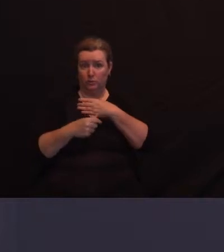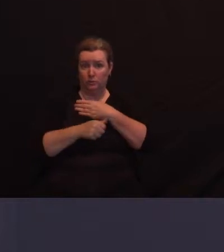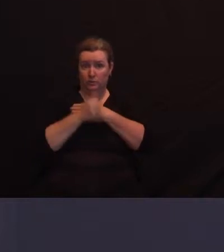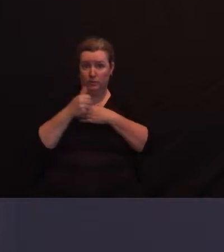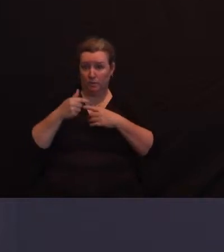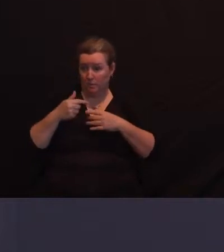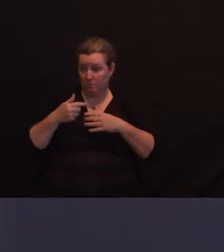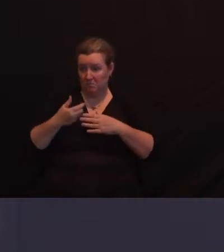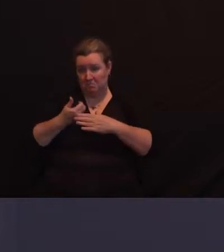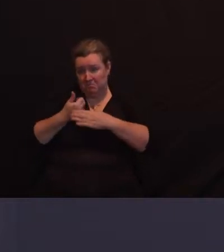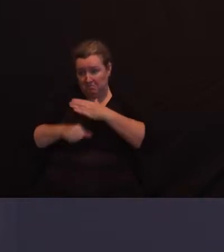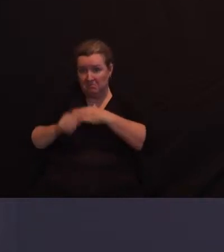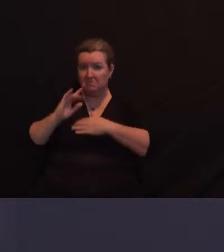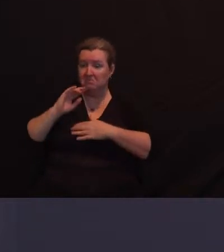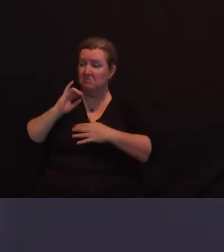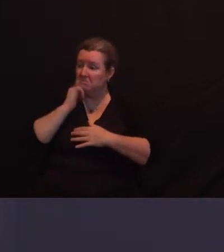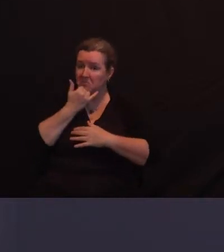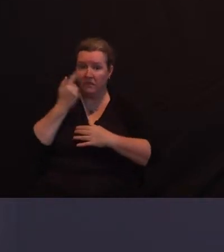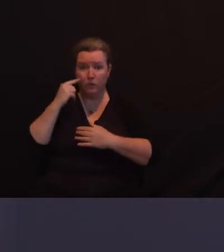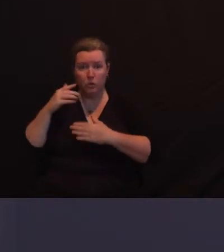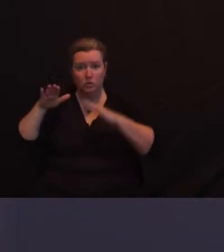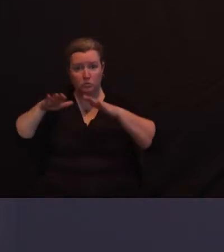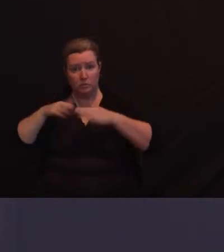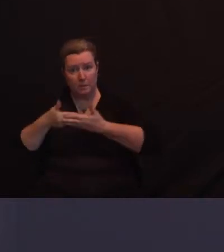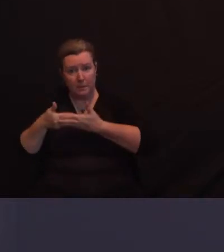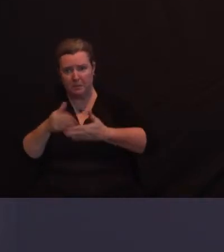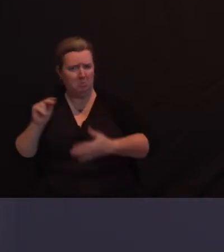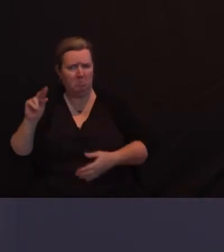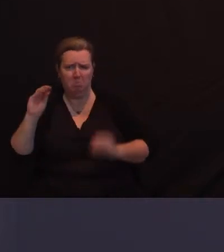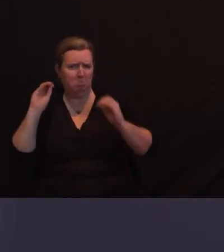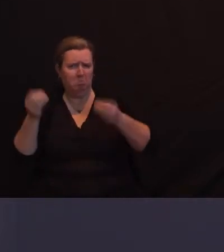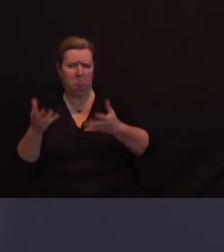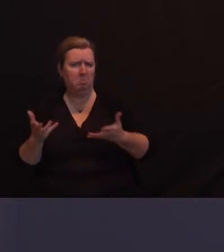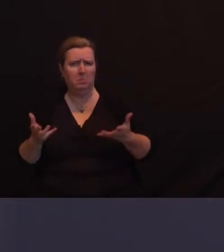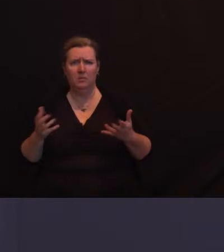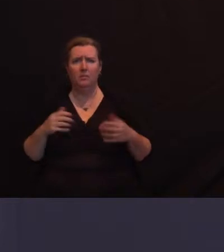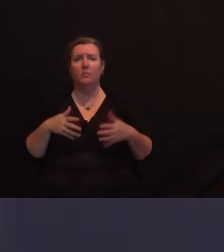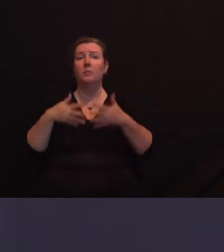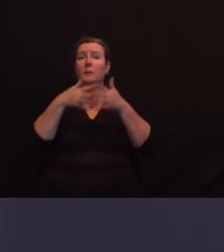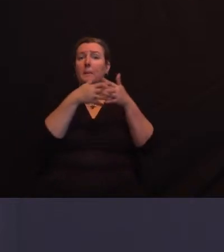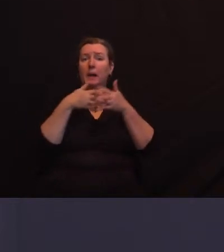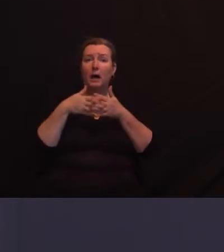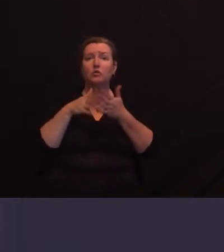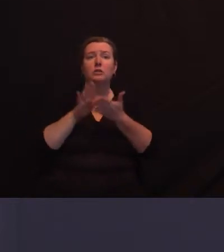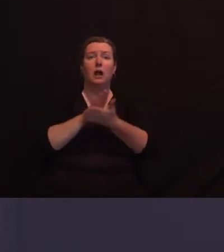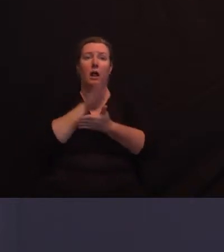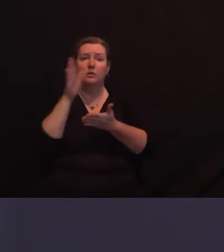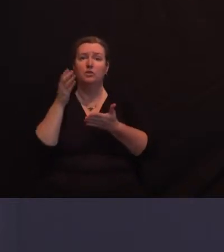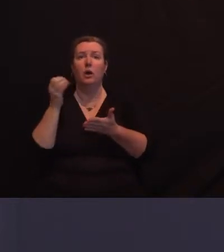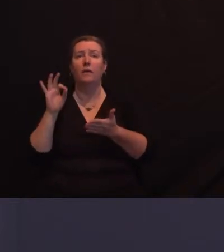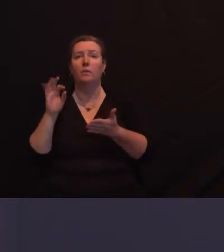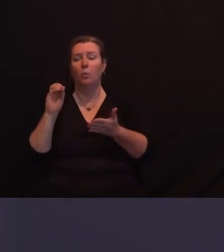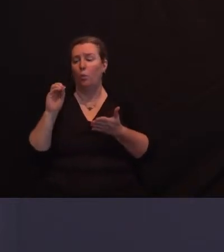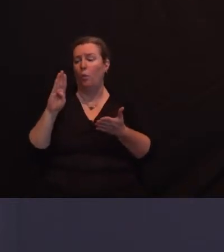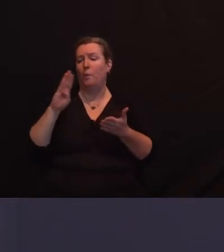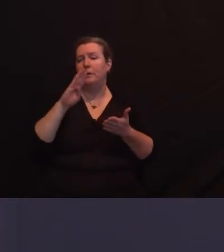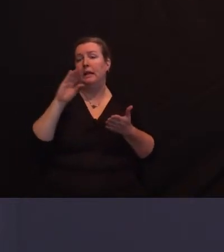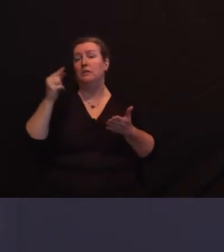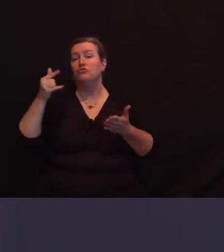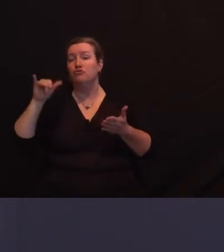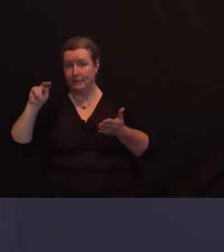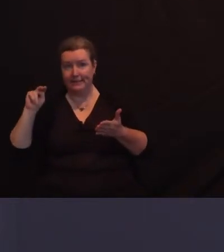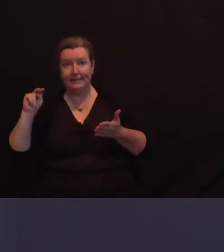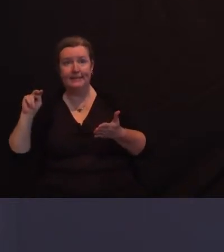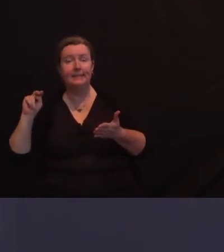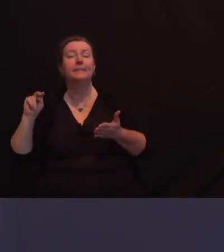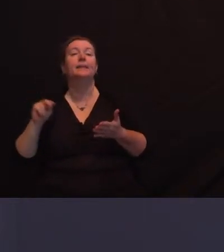Moderna vaccine. The American College of Obstetricians and Gynecologists and the Society for Maternal Fetal Medicine